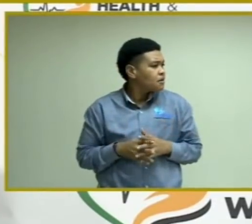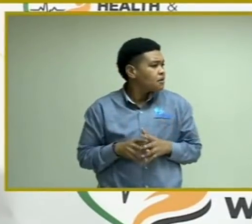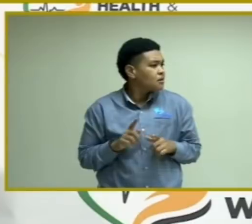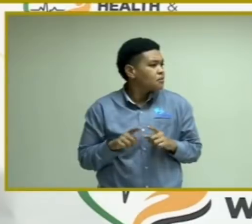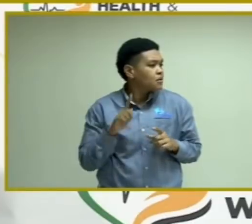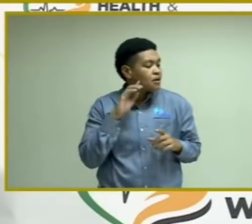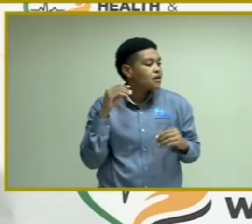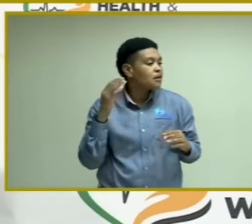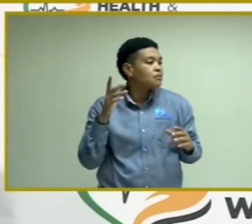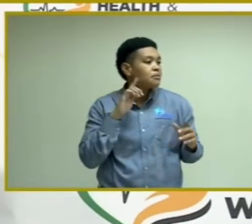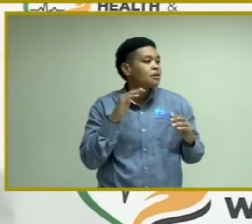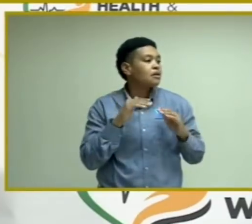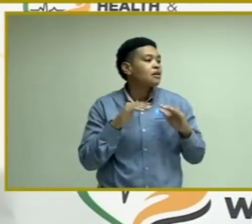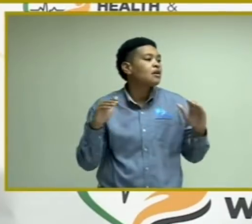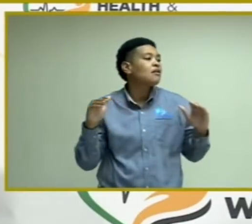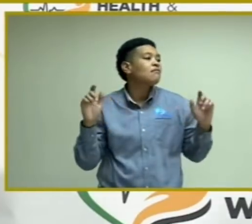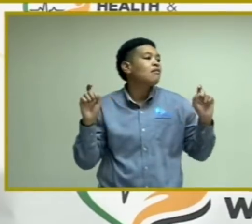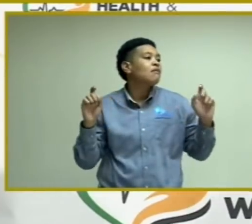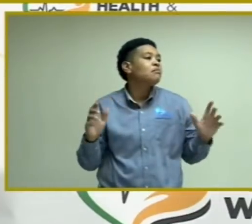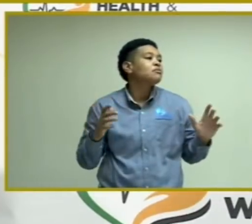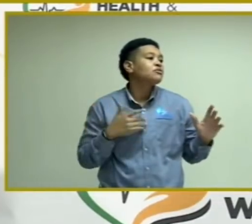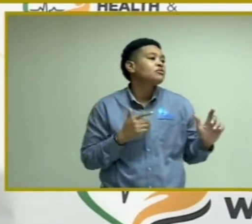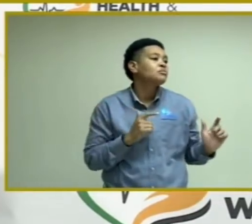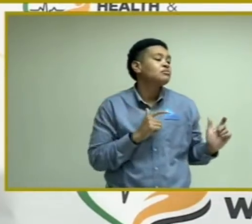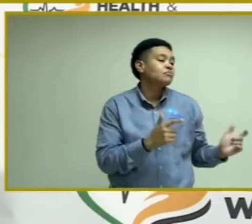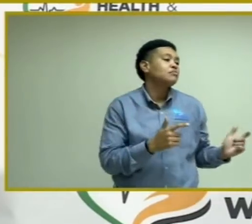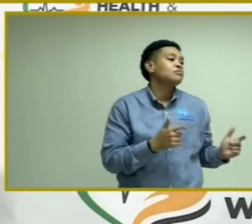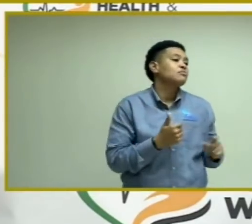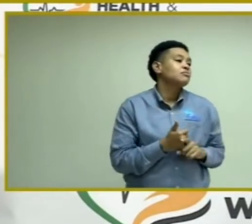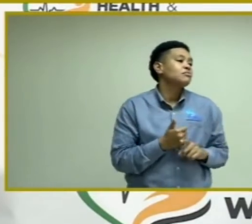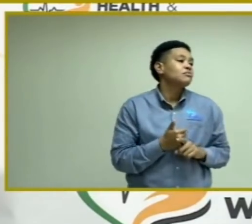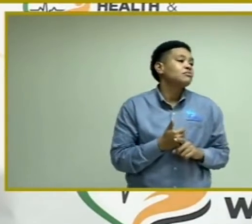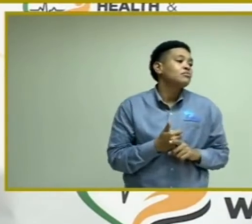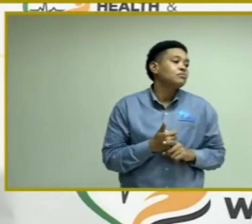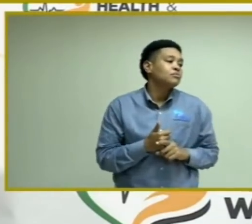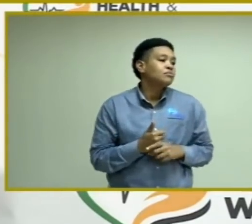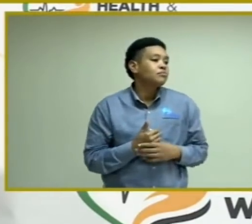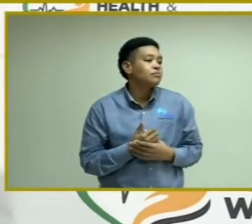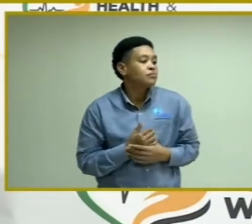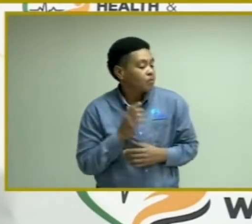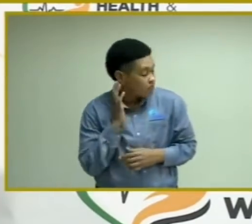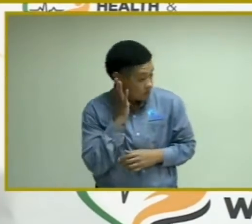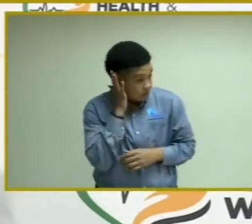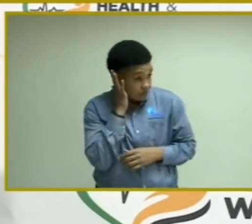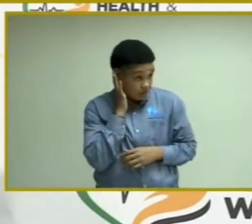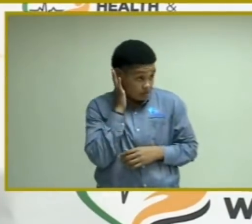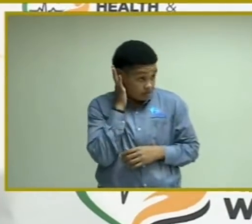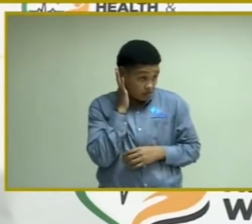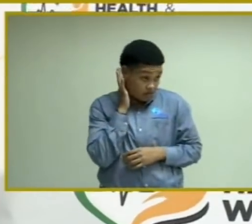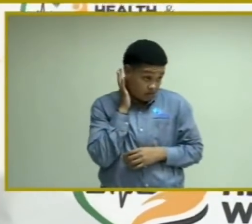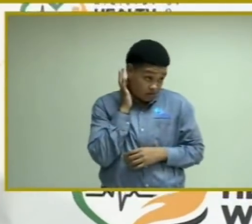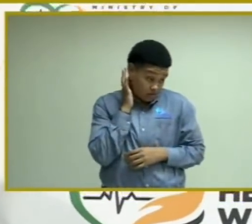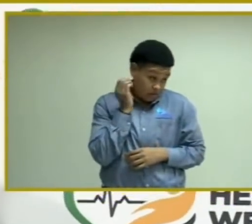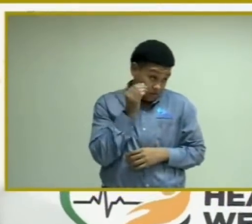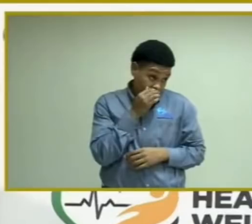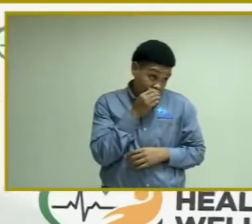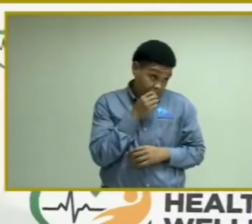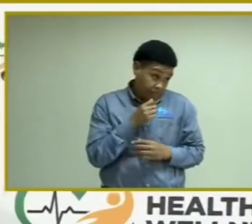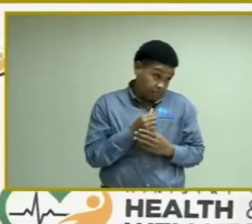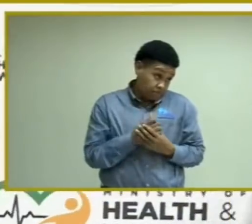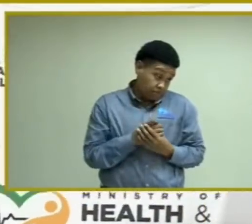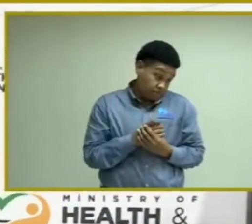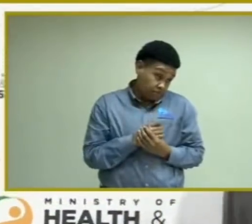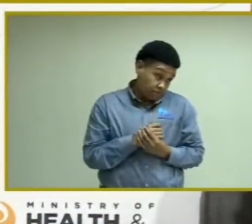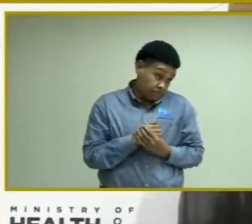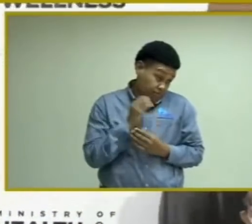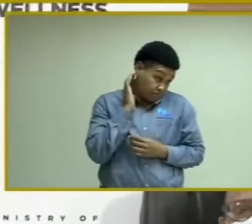at the level of the administration. So let me ask the PS to address that. But after you, CMO. Right. So